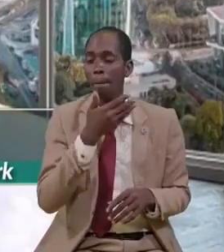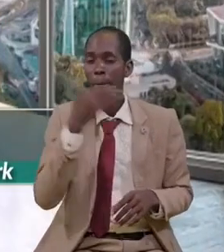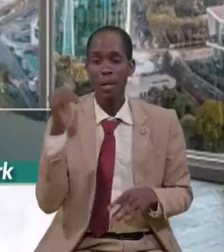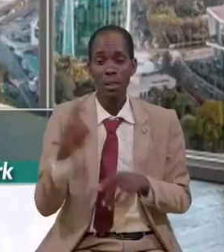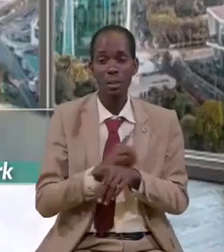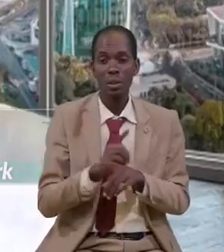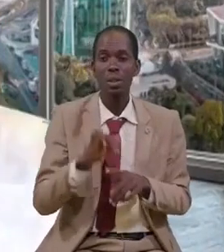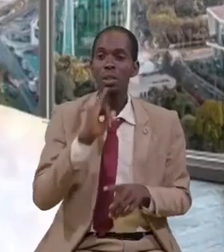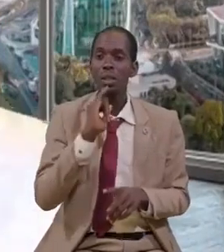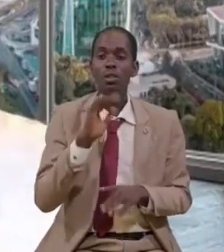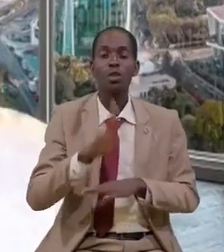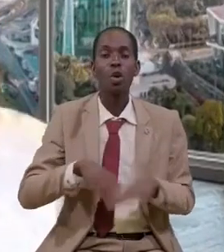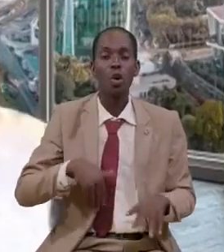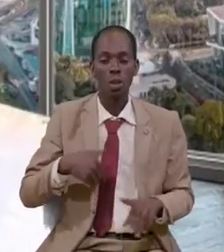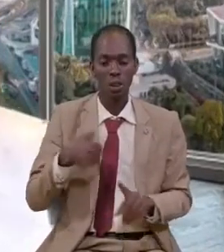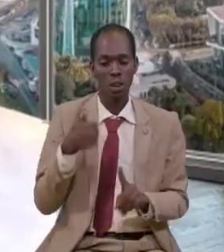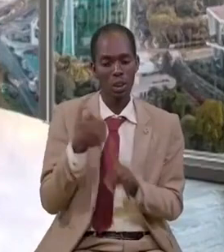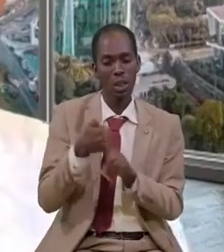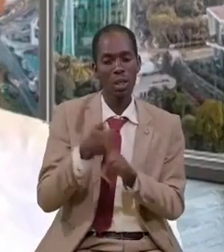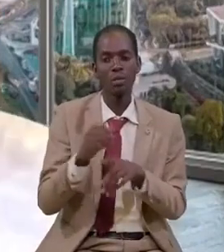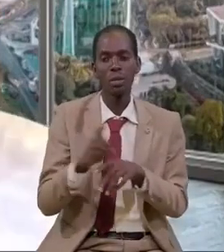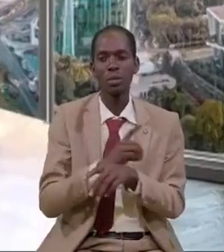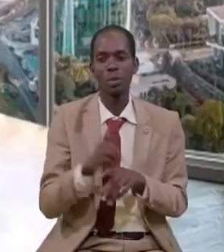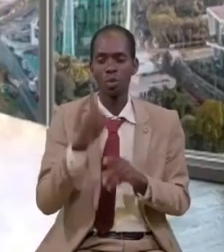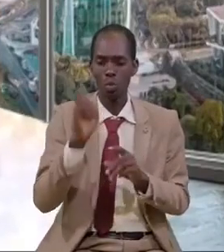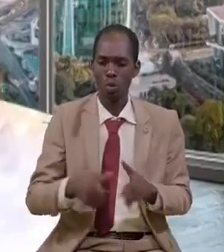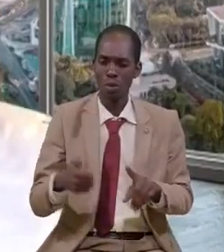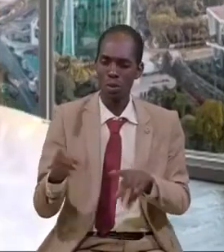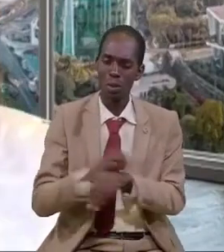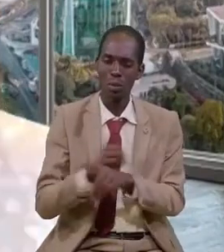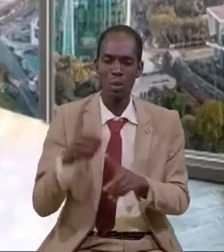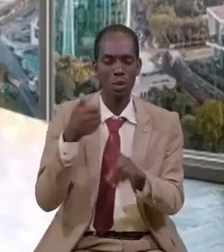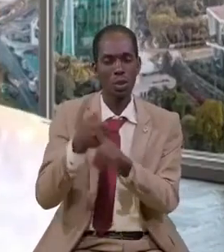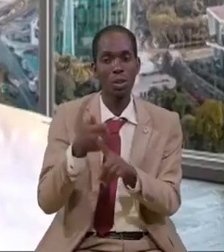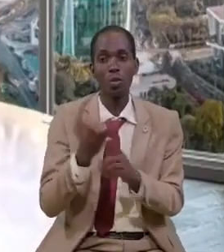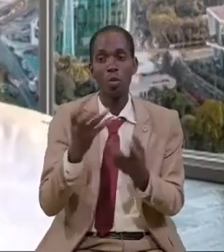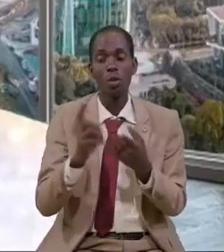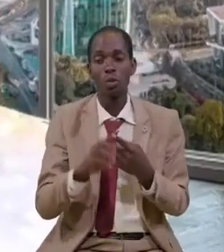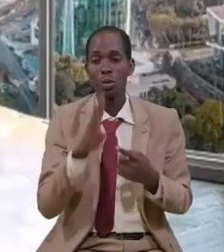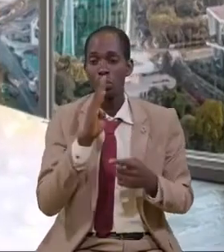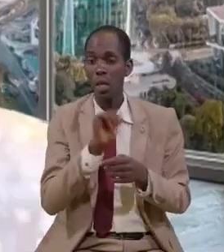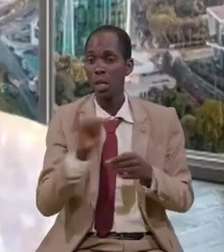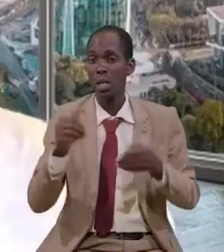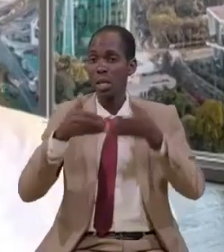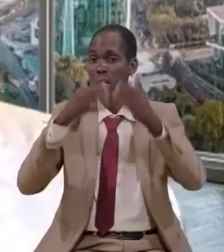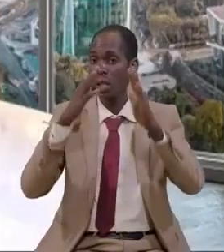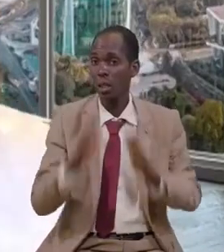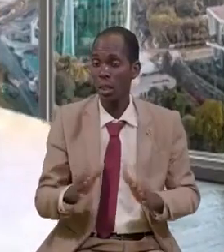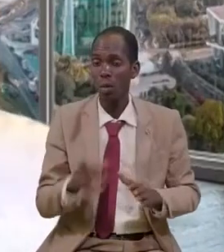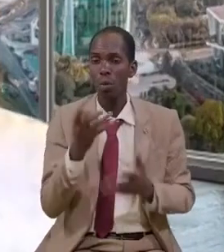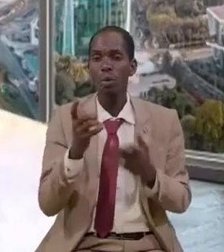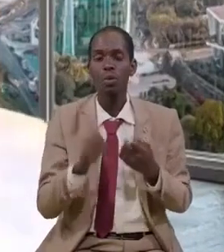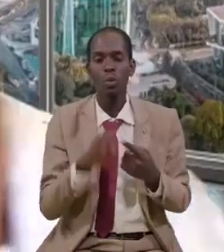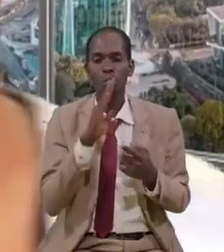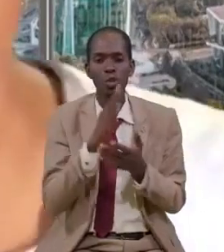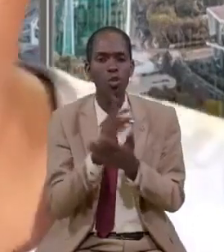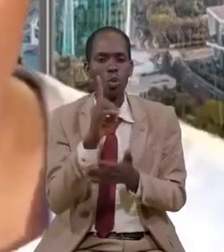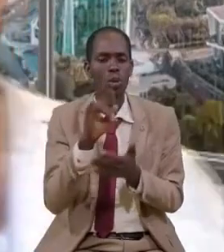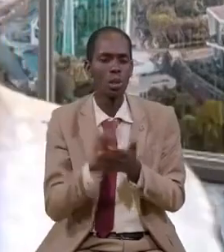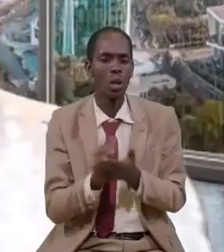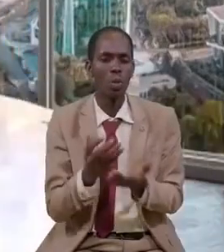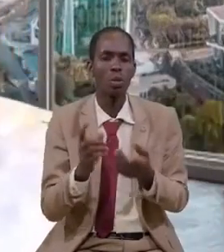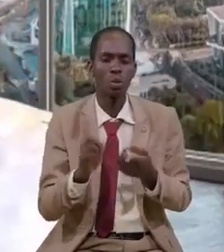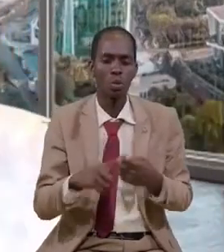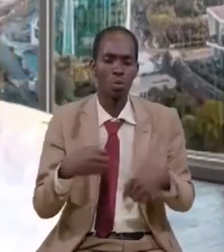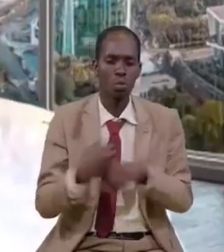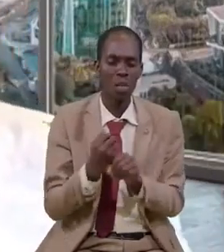can inflict on yourself. If you're going to be a leader, if you're going to be somebody that is going to make a difference with other students,